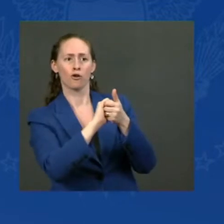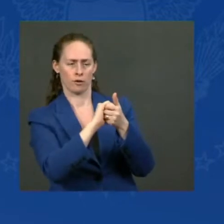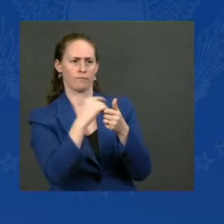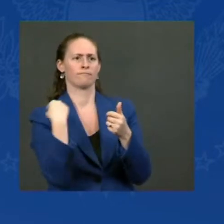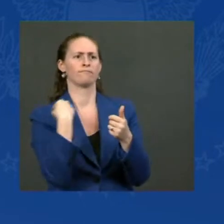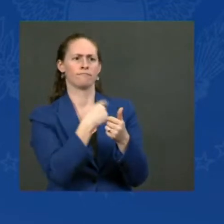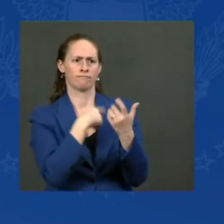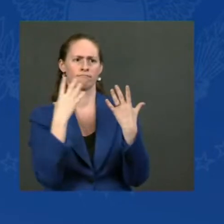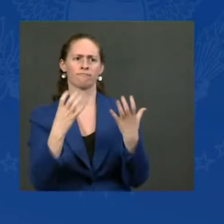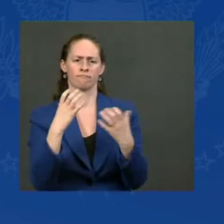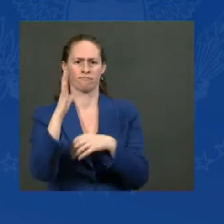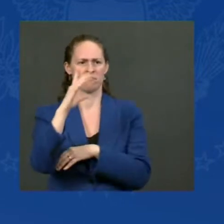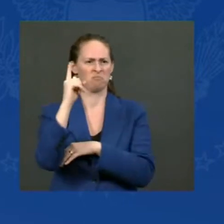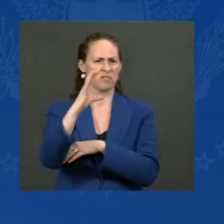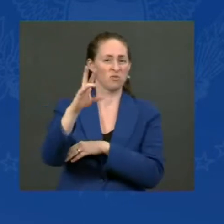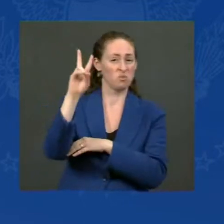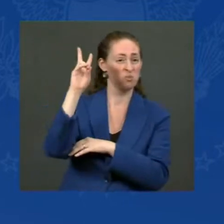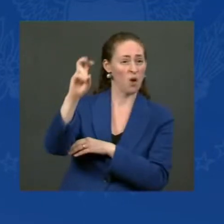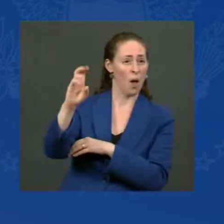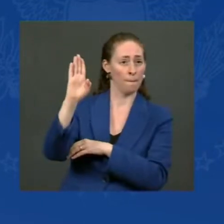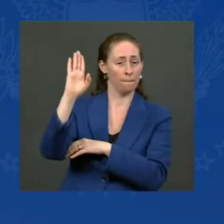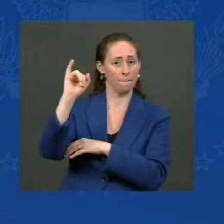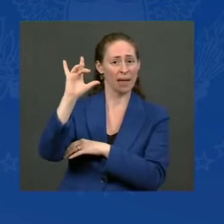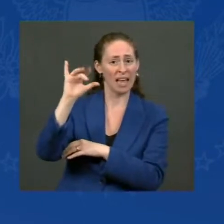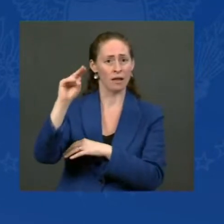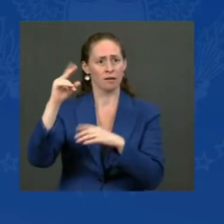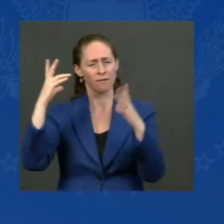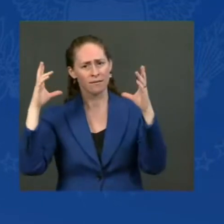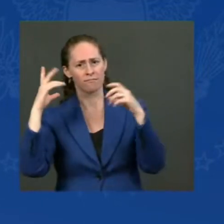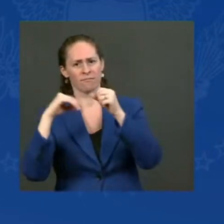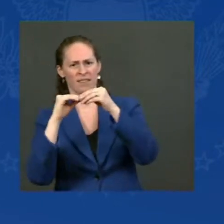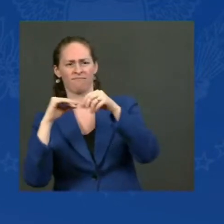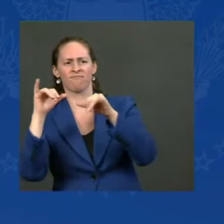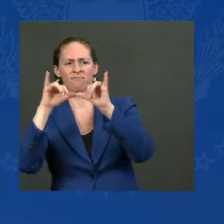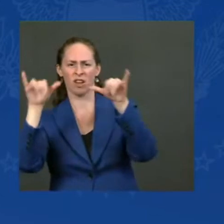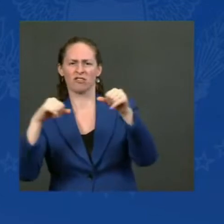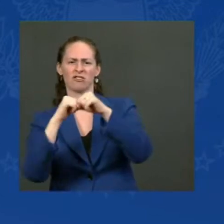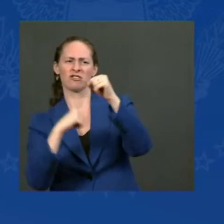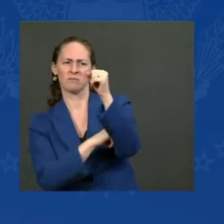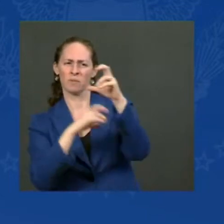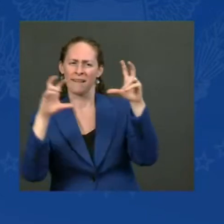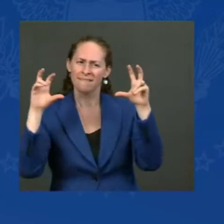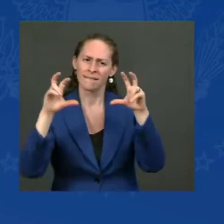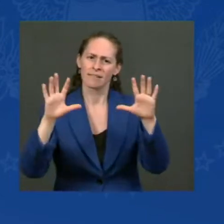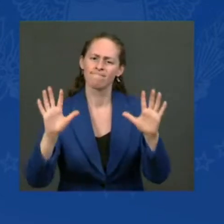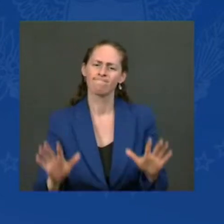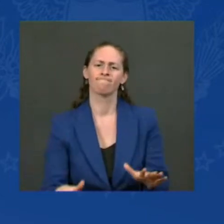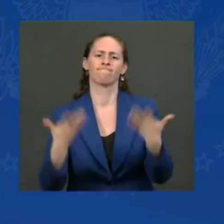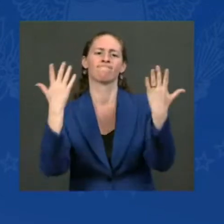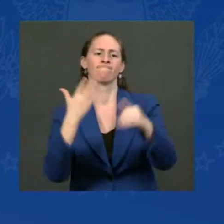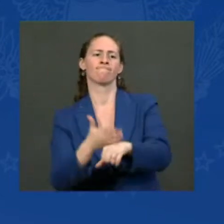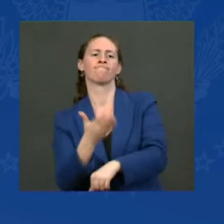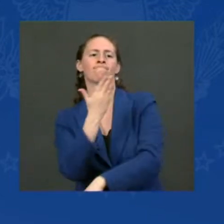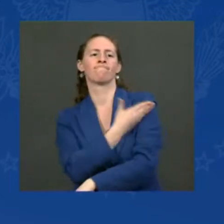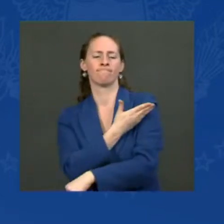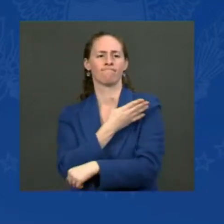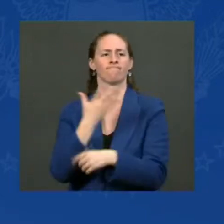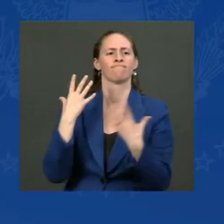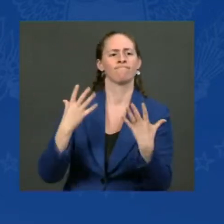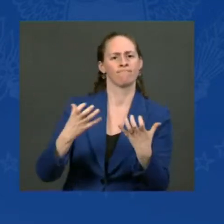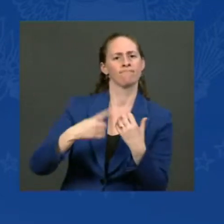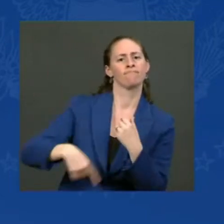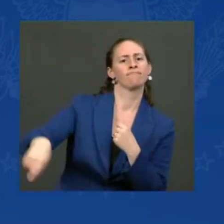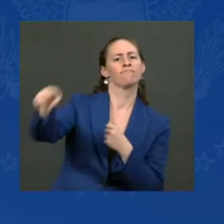in infrastructure investment. We will also continue to be the world's largest contributor to